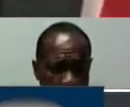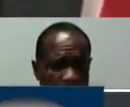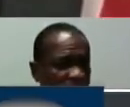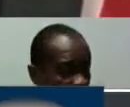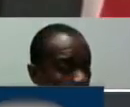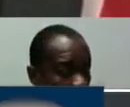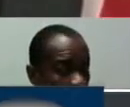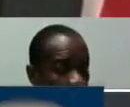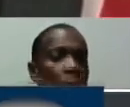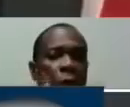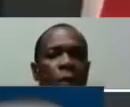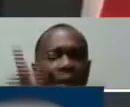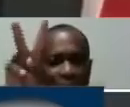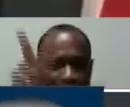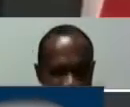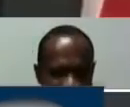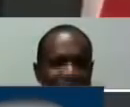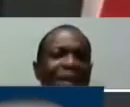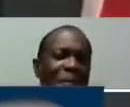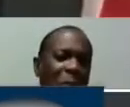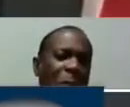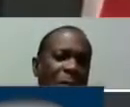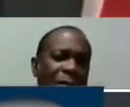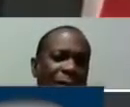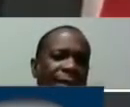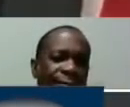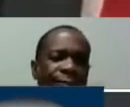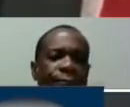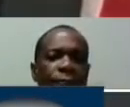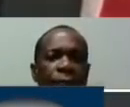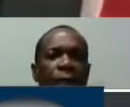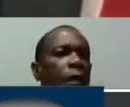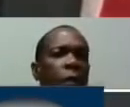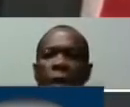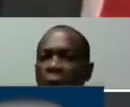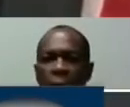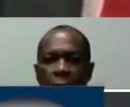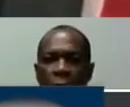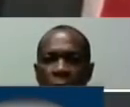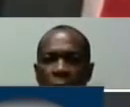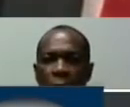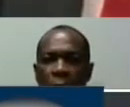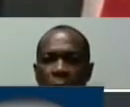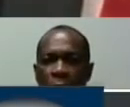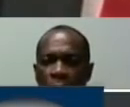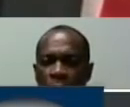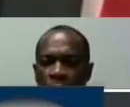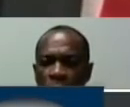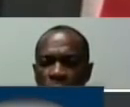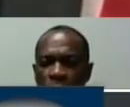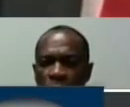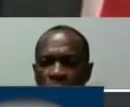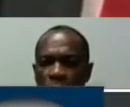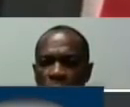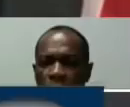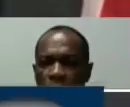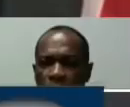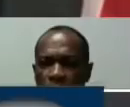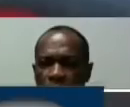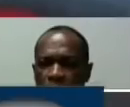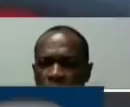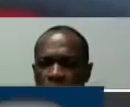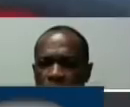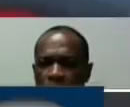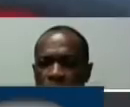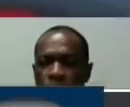apply appropriately. We're not aiming to have ad hominem legislation. I have a question to